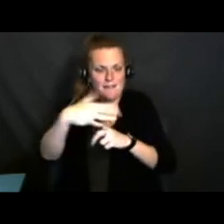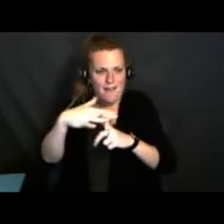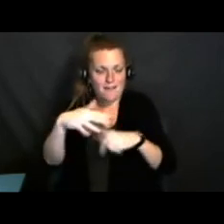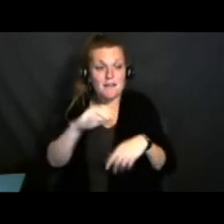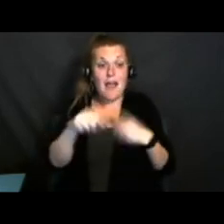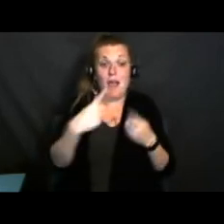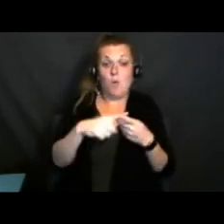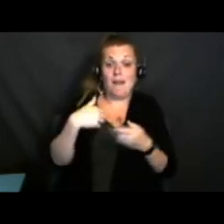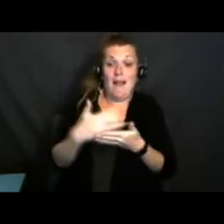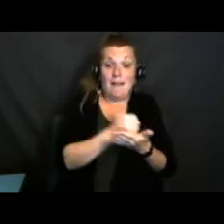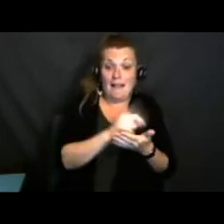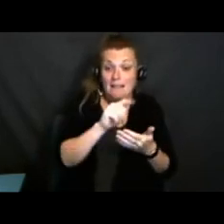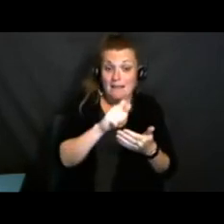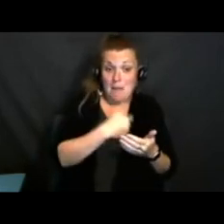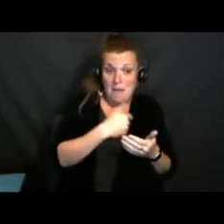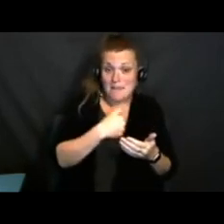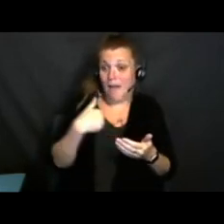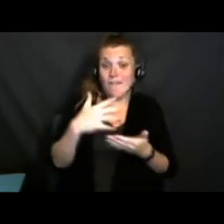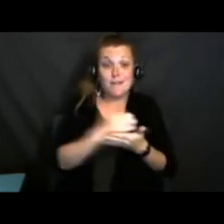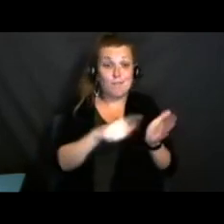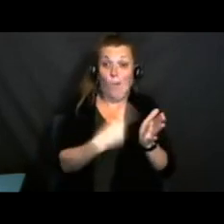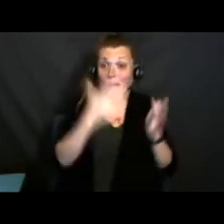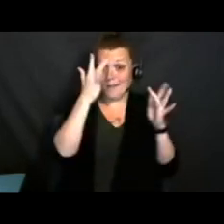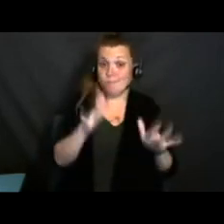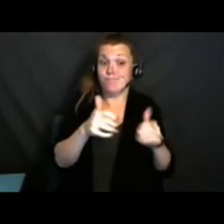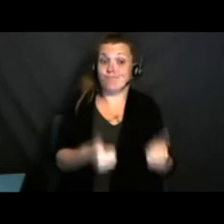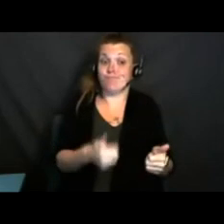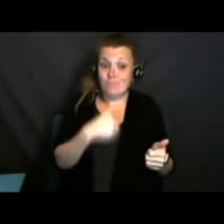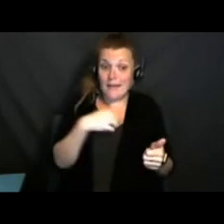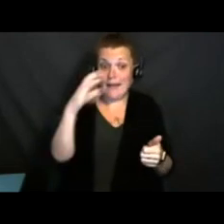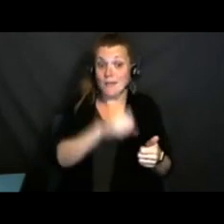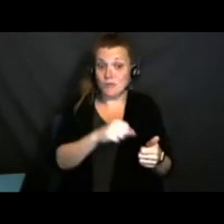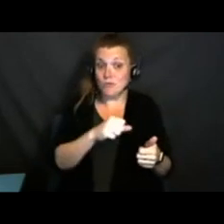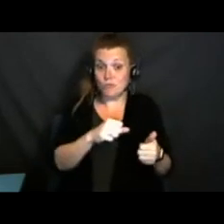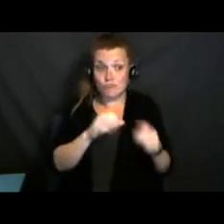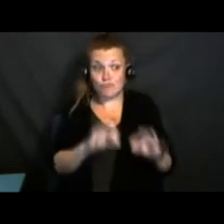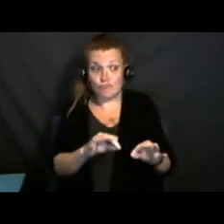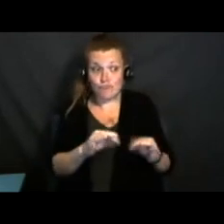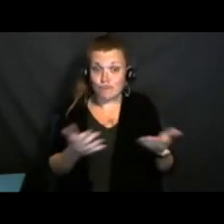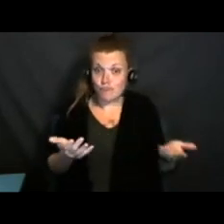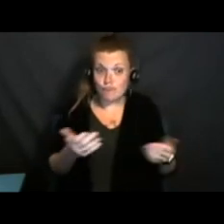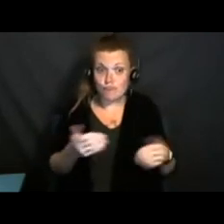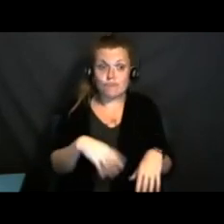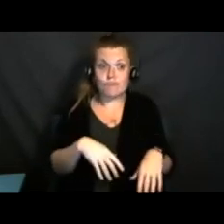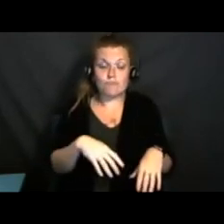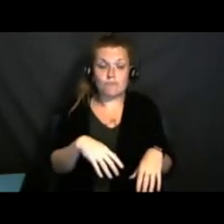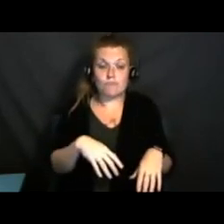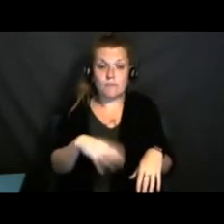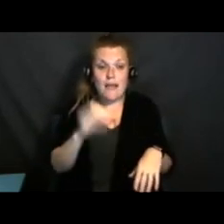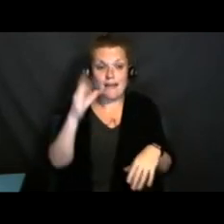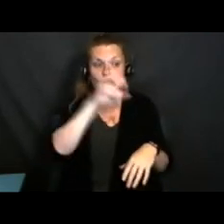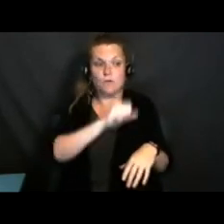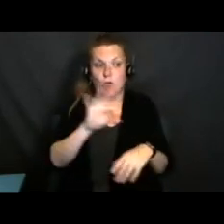I collected once, and I assume that that child does finger counting or monitoring. the same way,